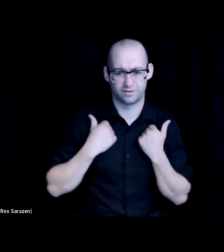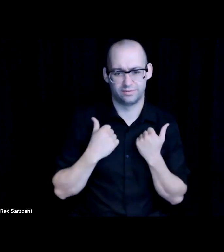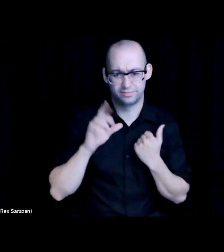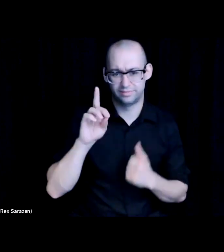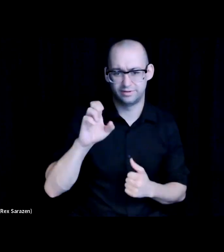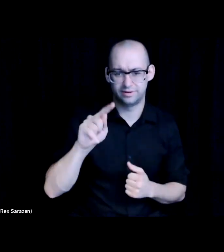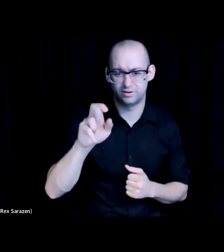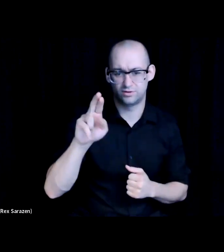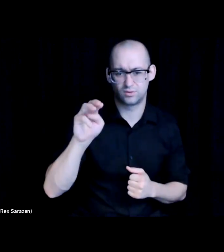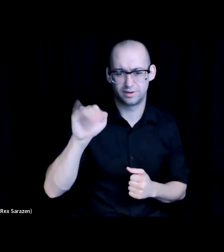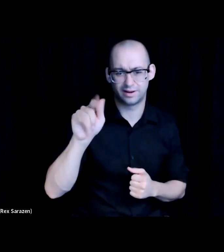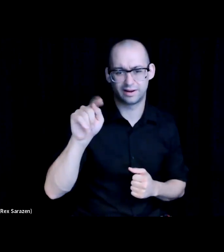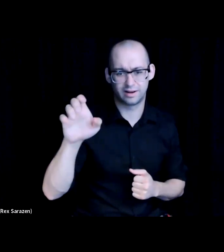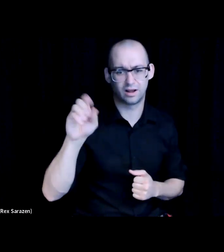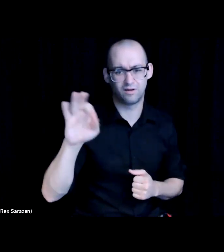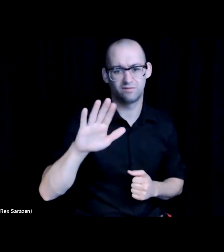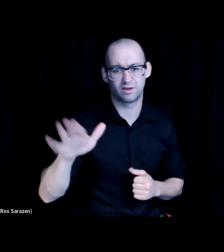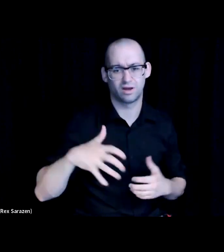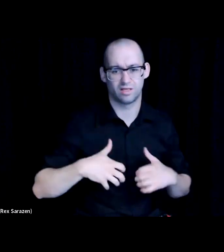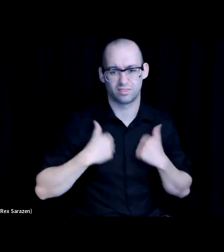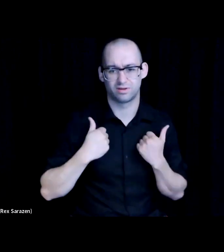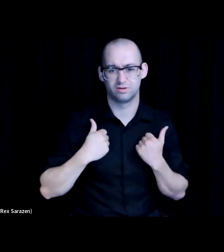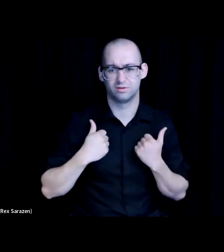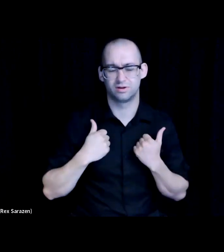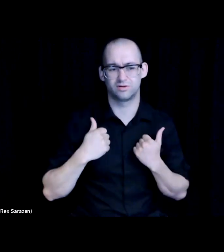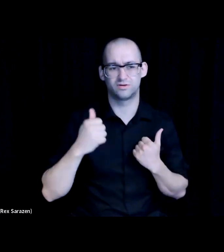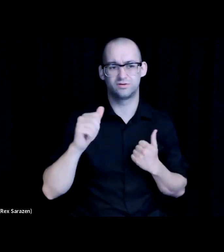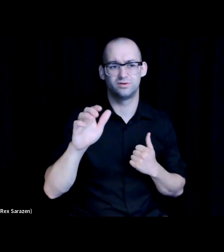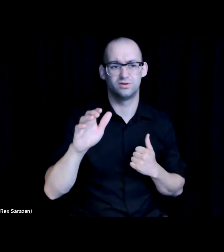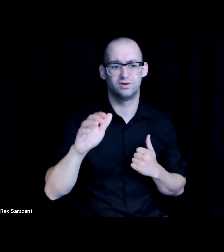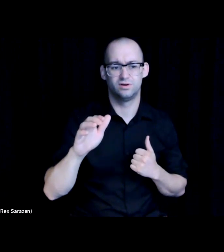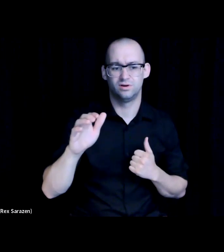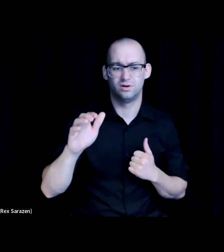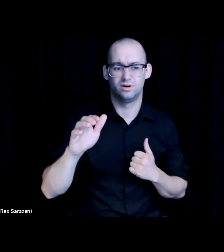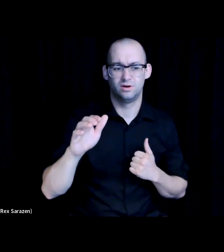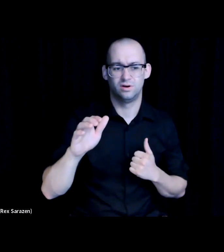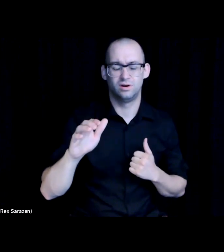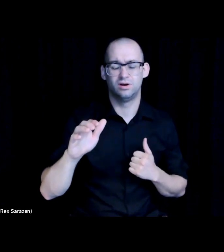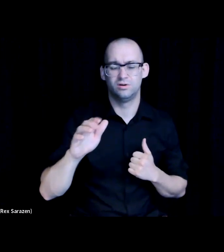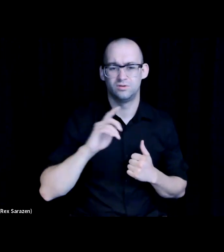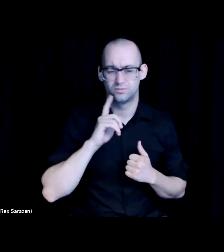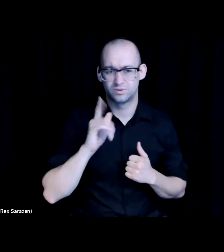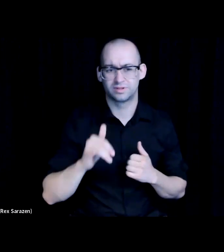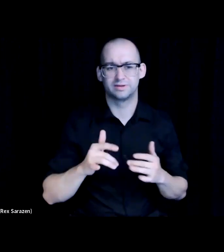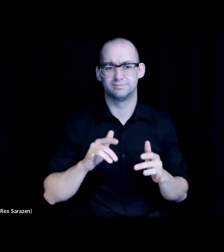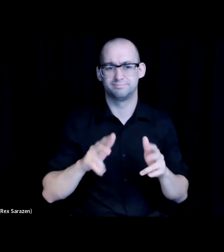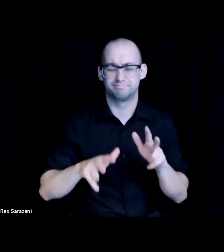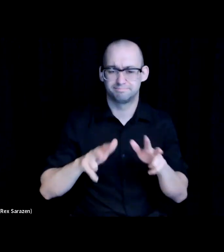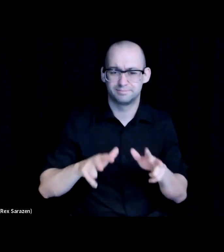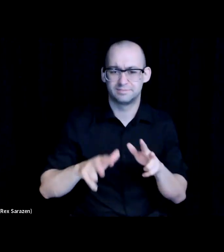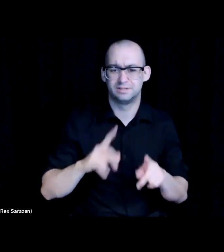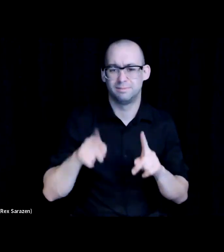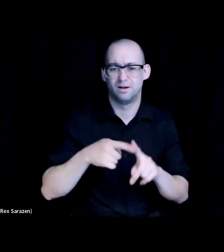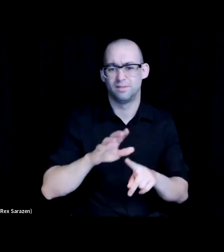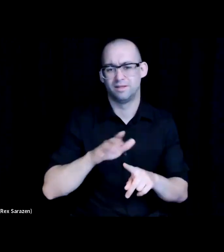recognizes that disparities exist in accessing digital resources, which may lead to gaps in well-being,